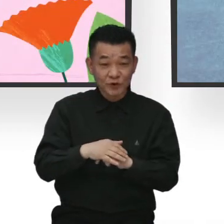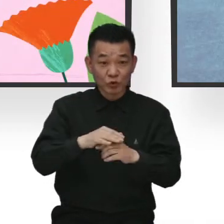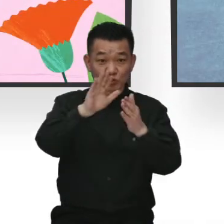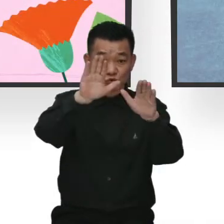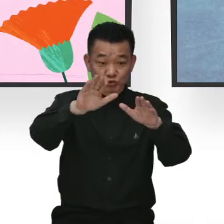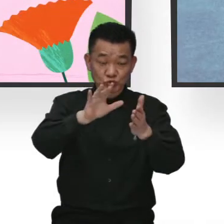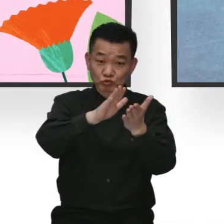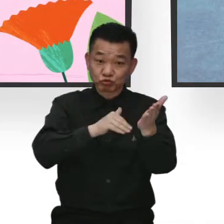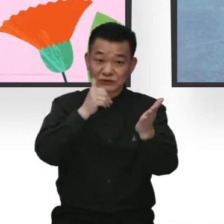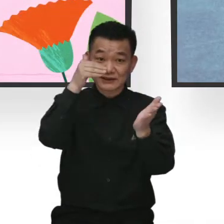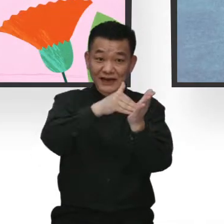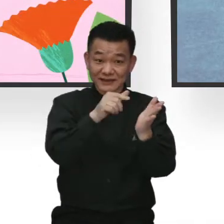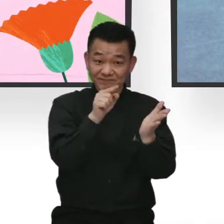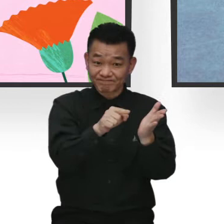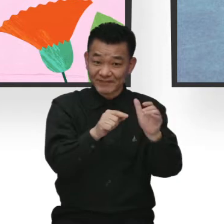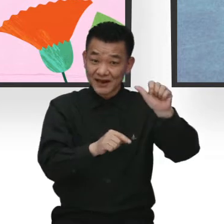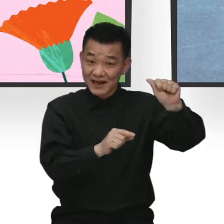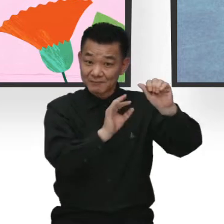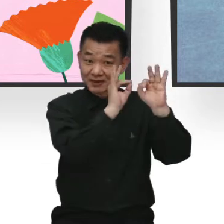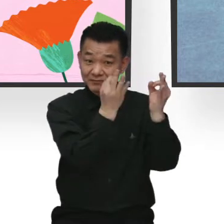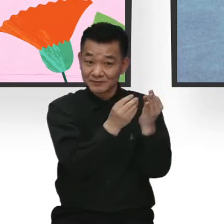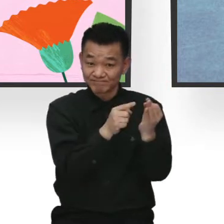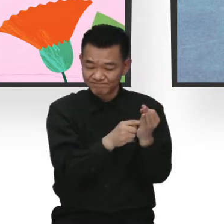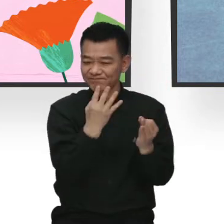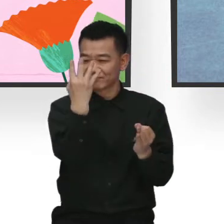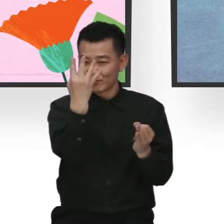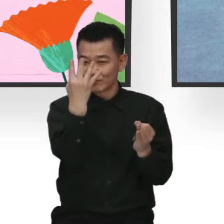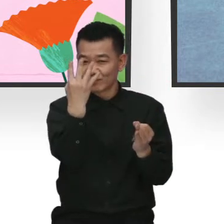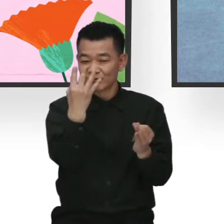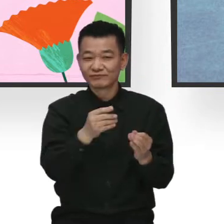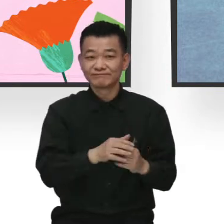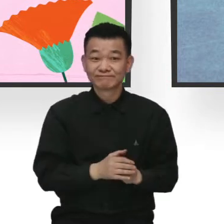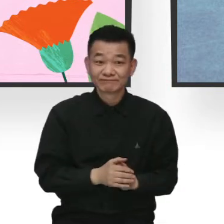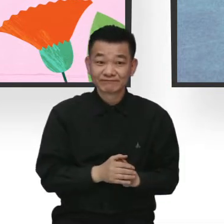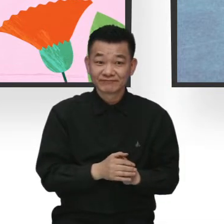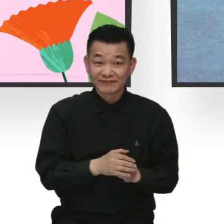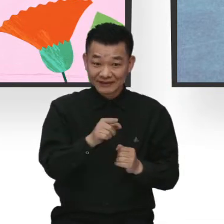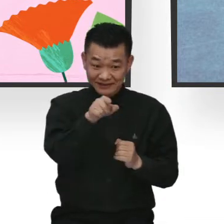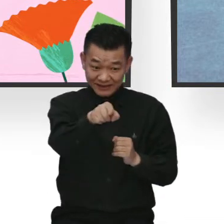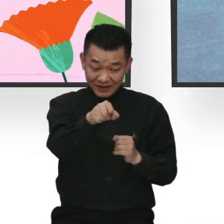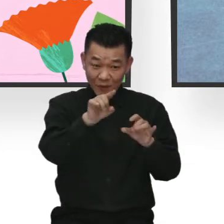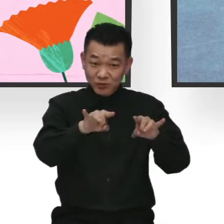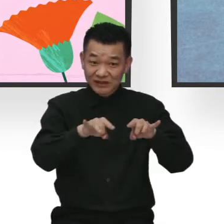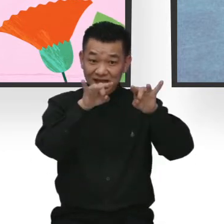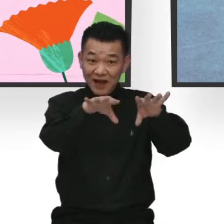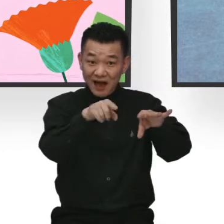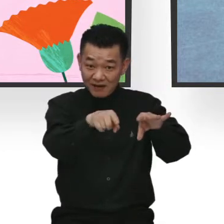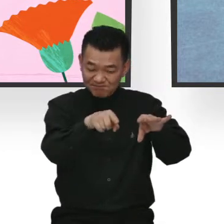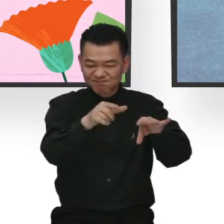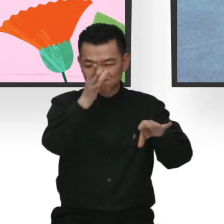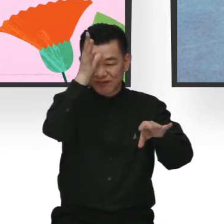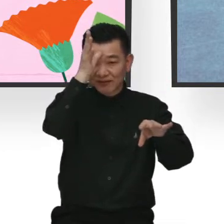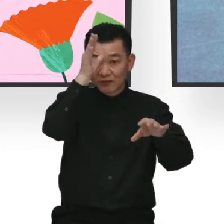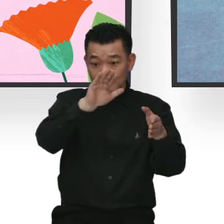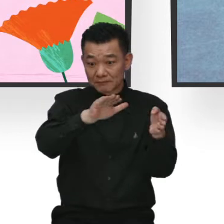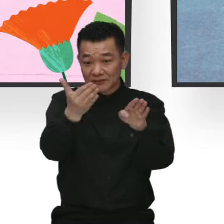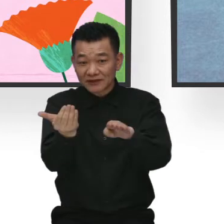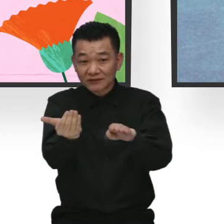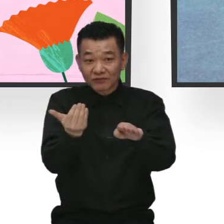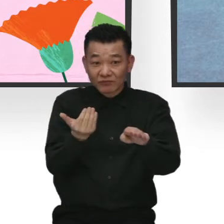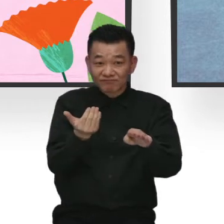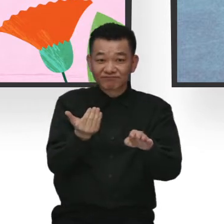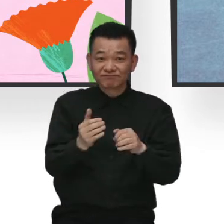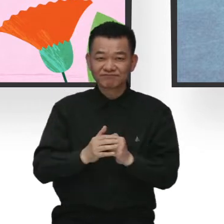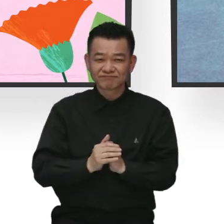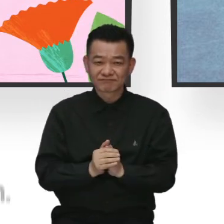There are a total of 4 members in Mr. A's family who lives in New Zealand. Mr. A applied for permanent